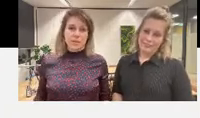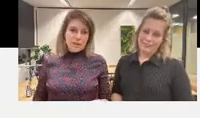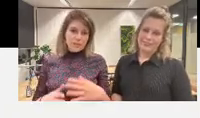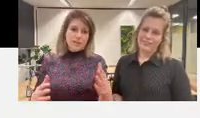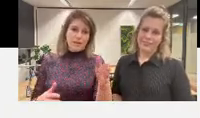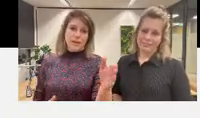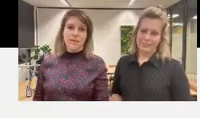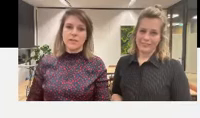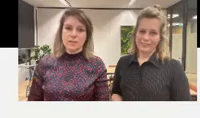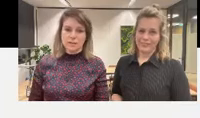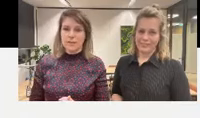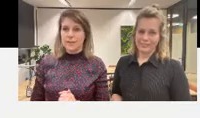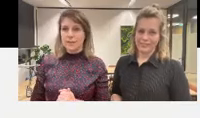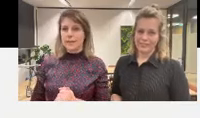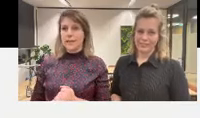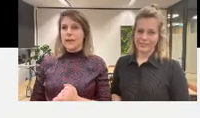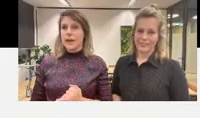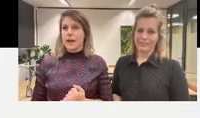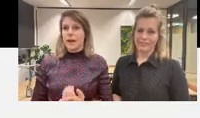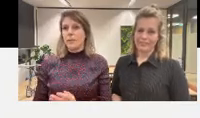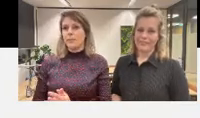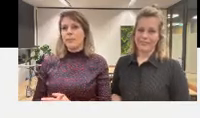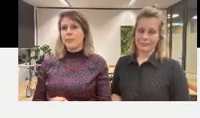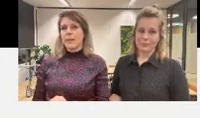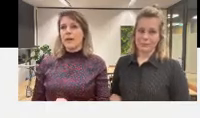Results described in the article you see here